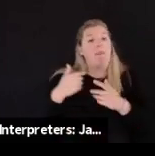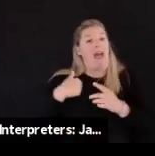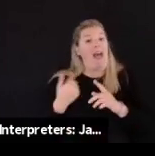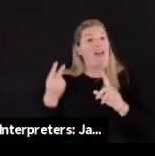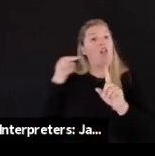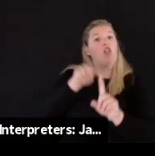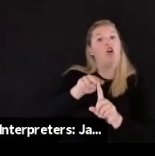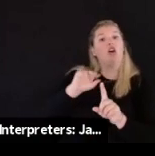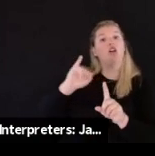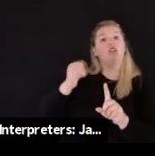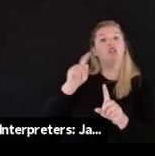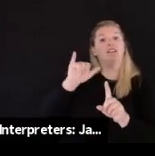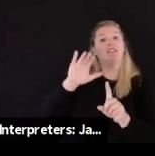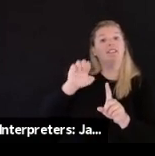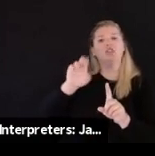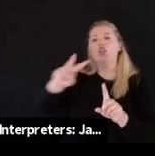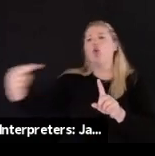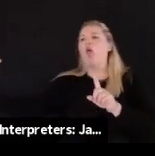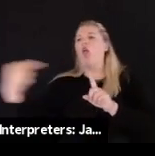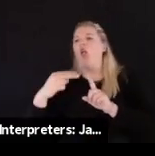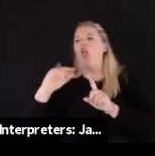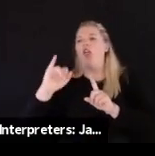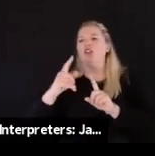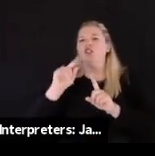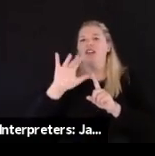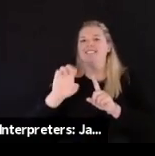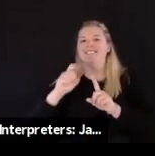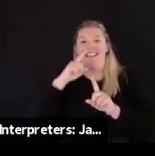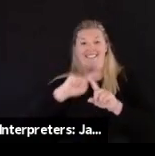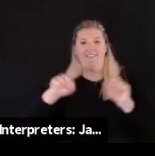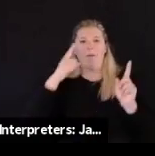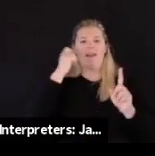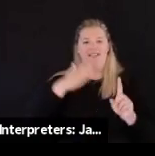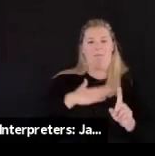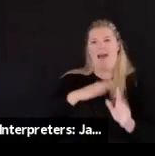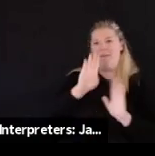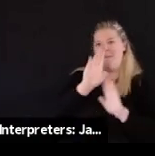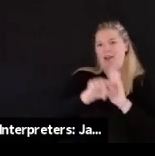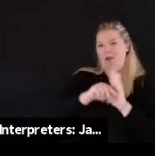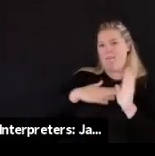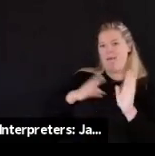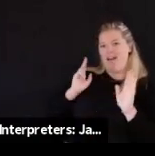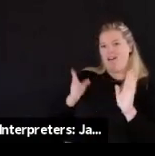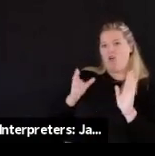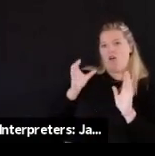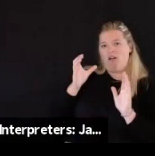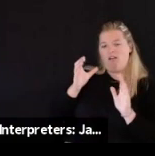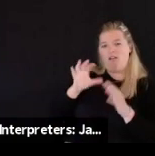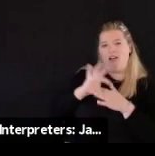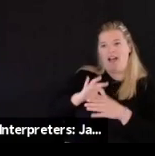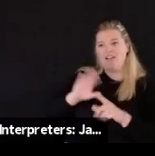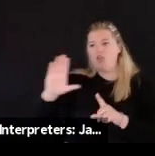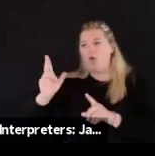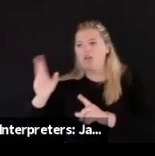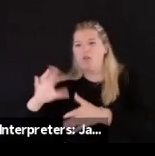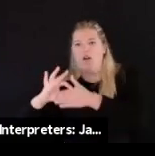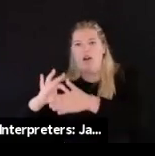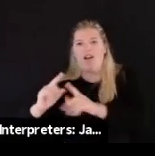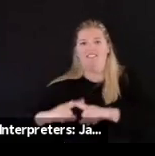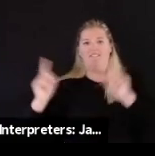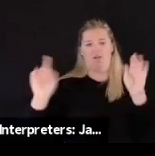perceive justice may be different based on the cultural context of where we have come from and our lived experiences. So again, we have